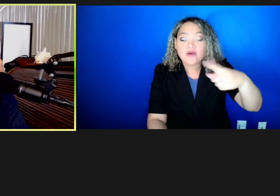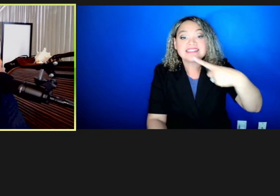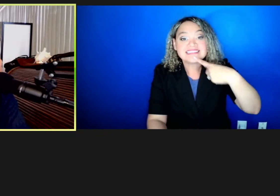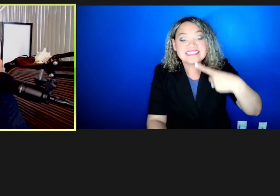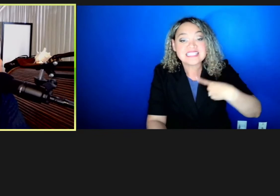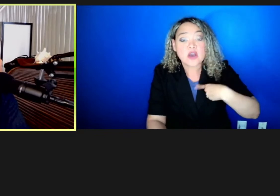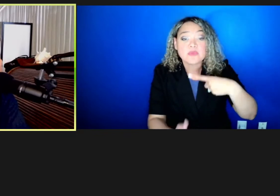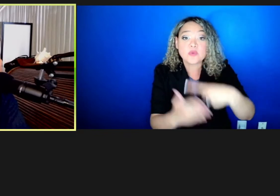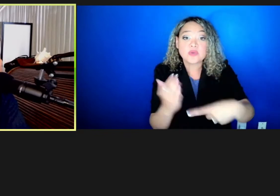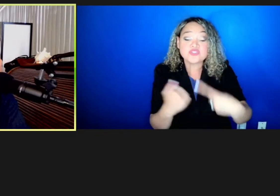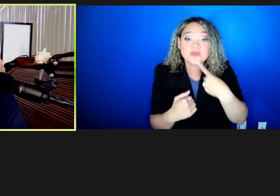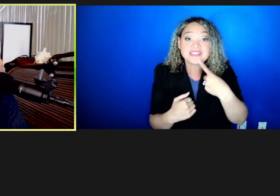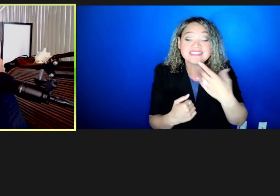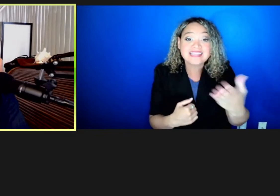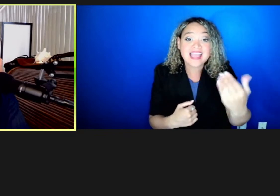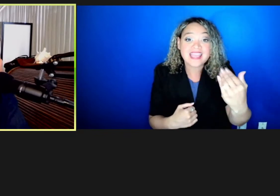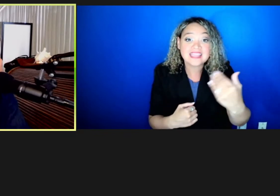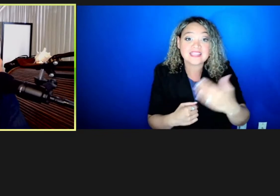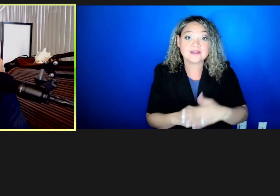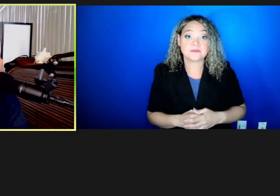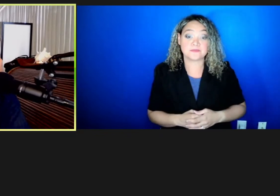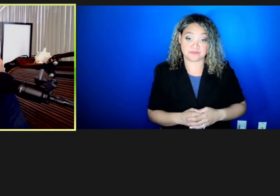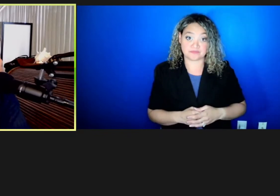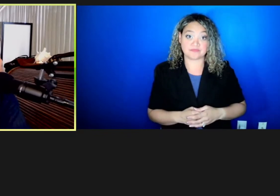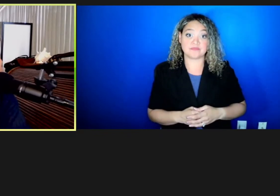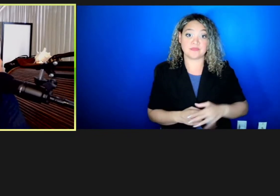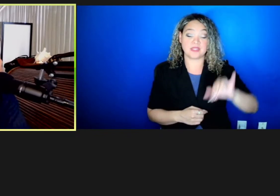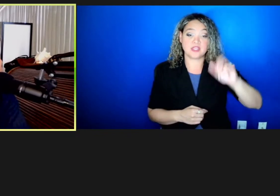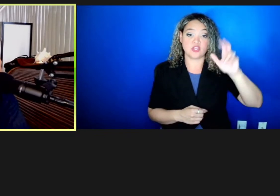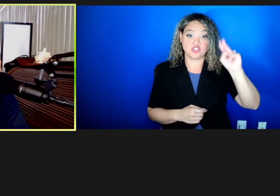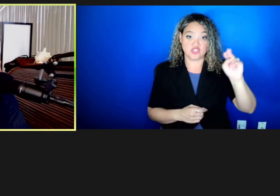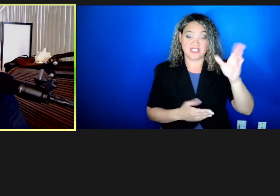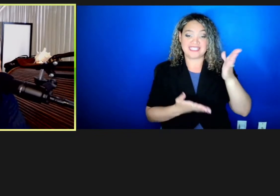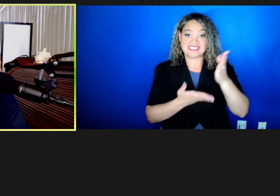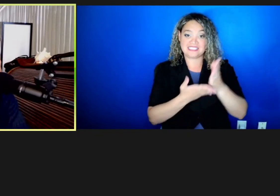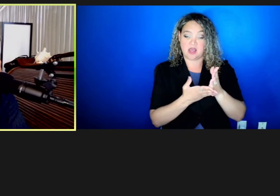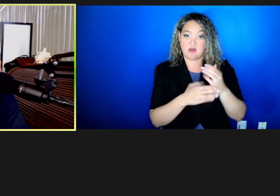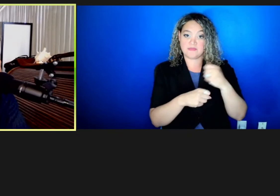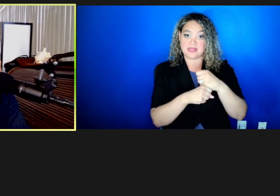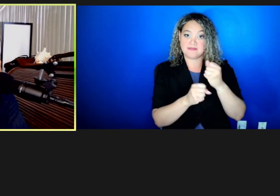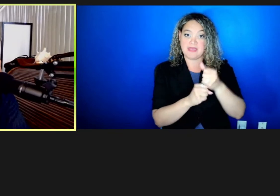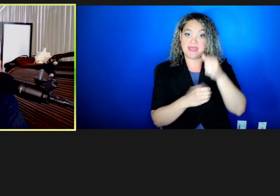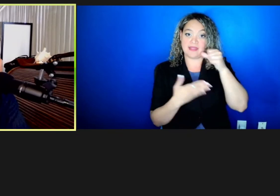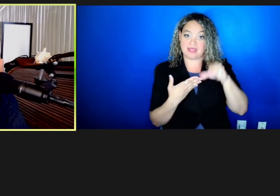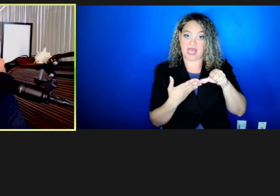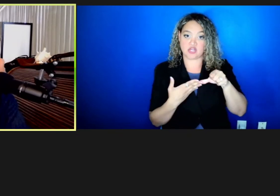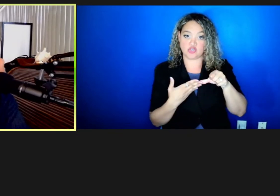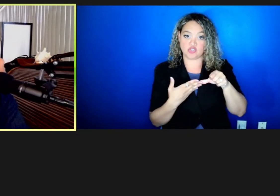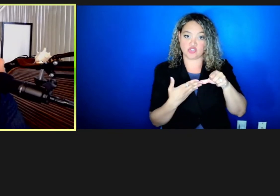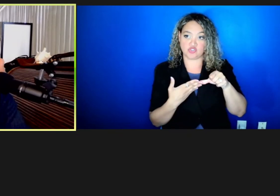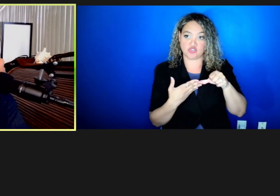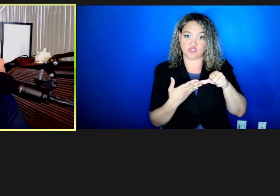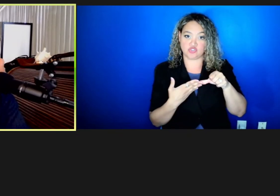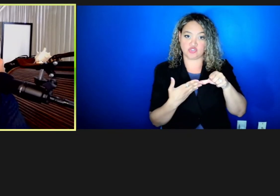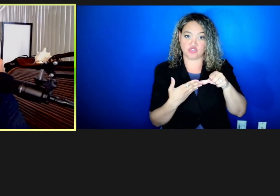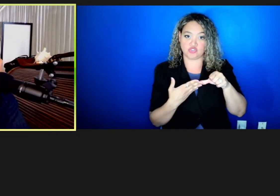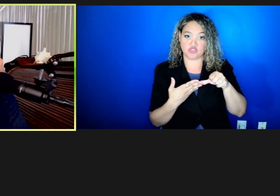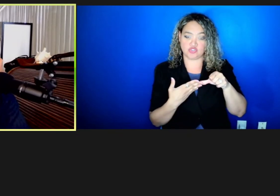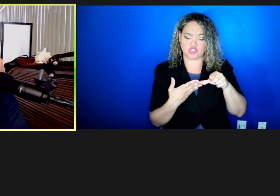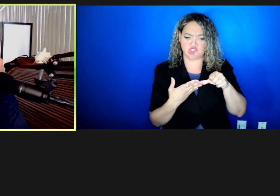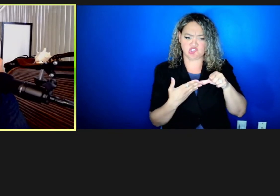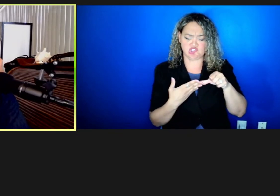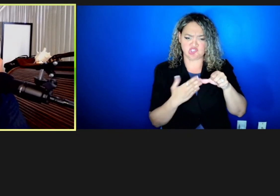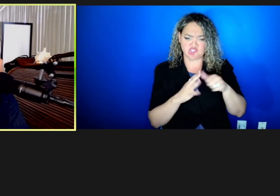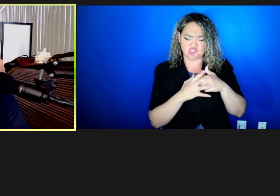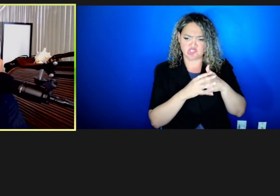you want to say." Her hand stopped and formed a letter. It took me quite a while, feeling